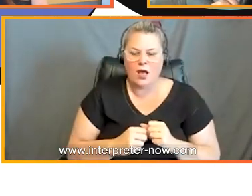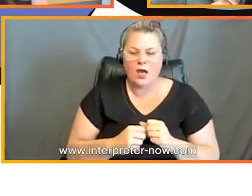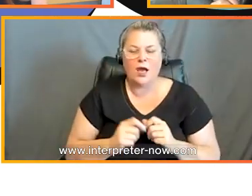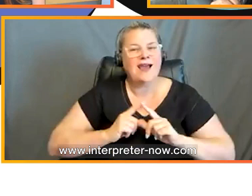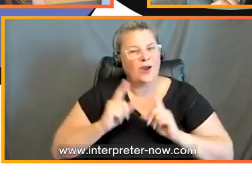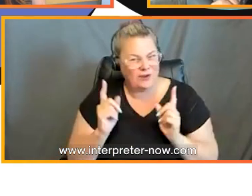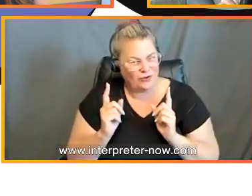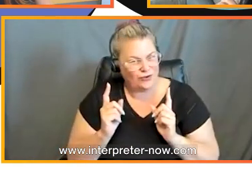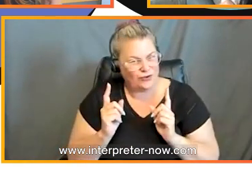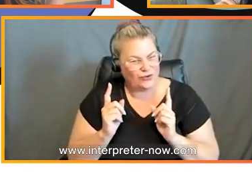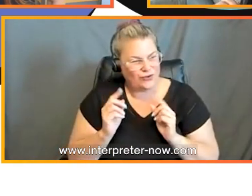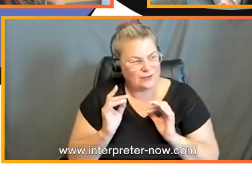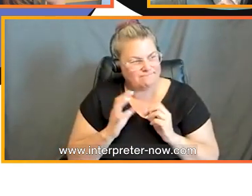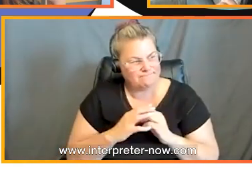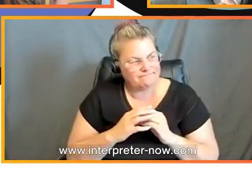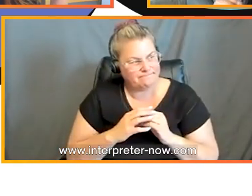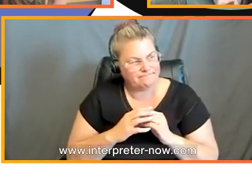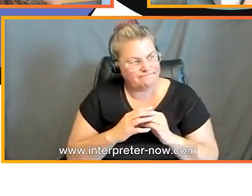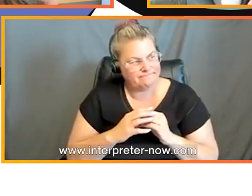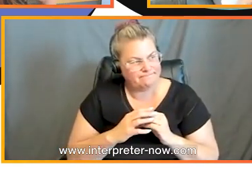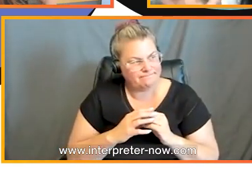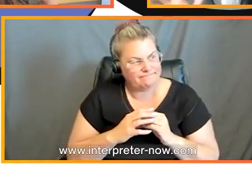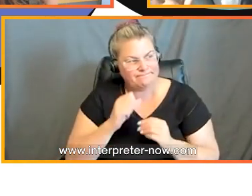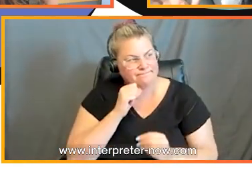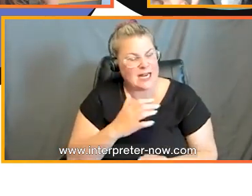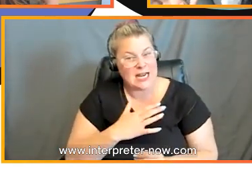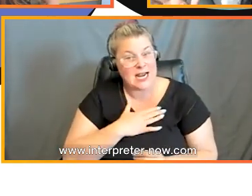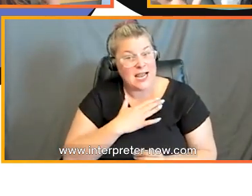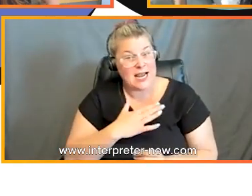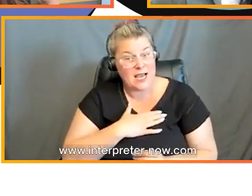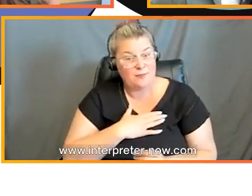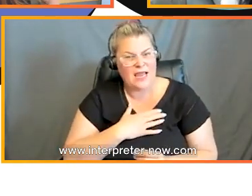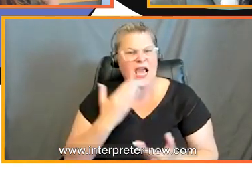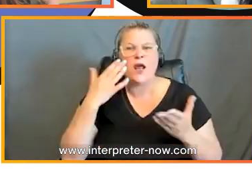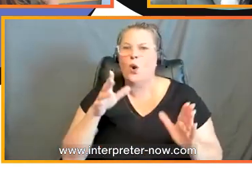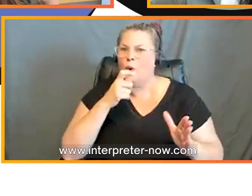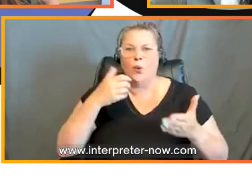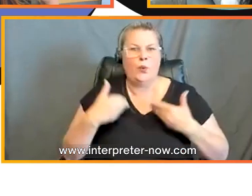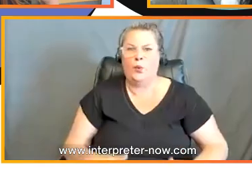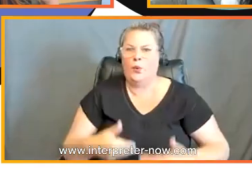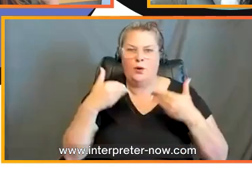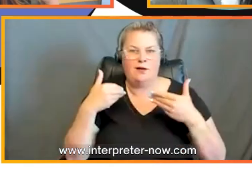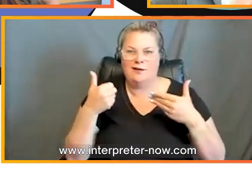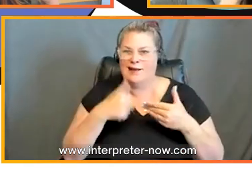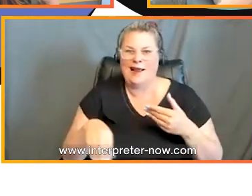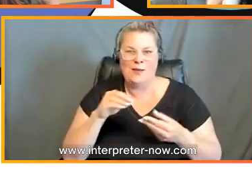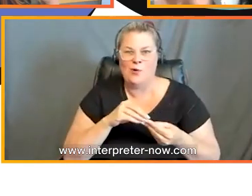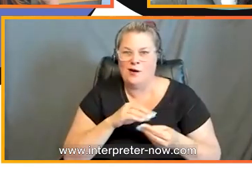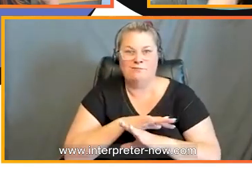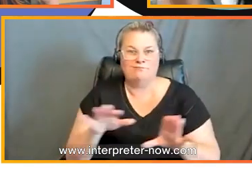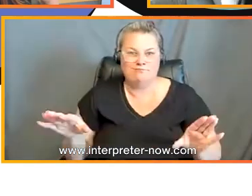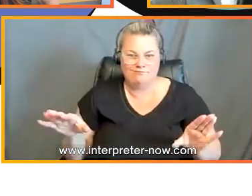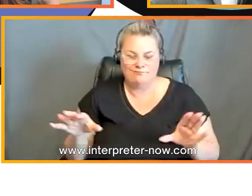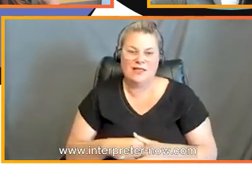However, not only am I not happy, I don't know who I am anymore. And a few things